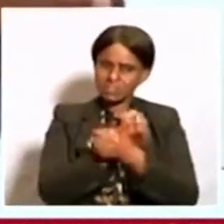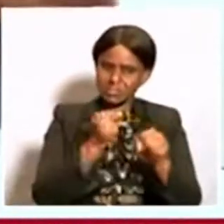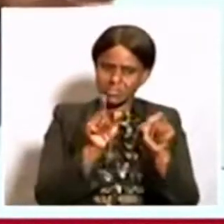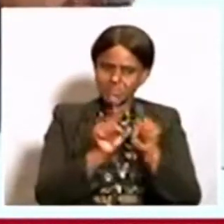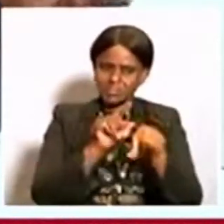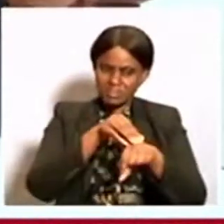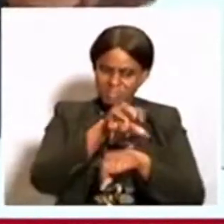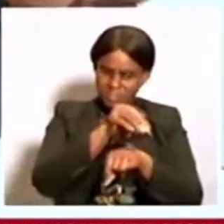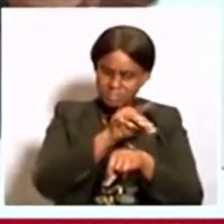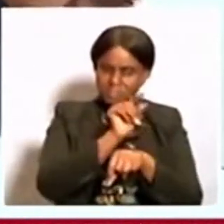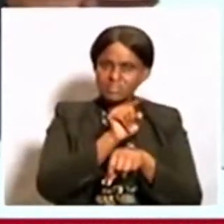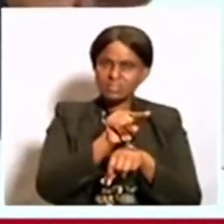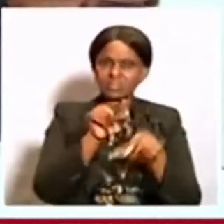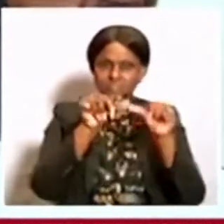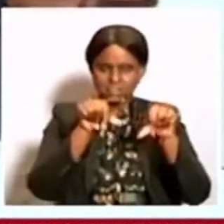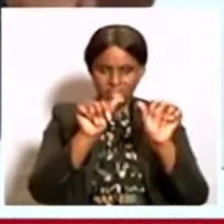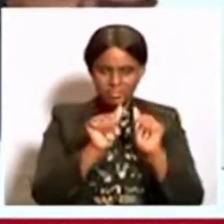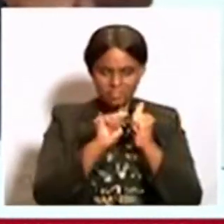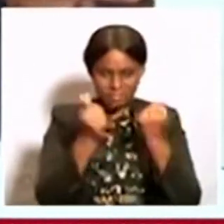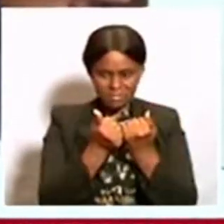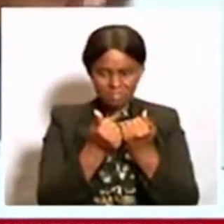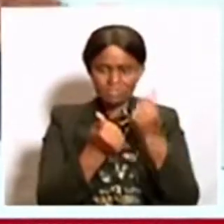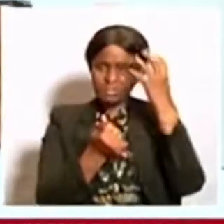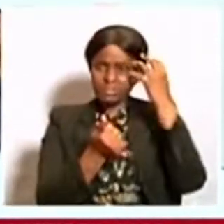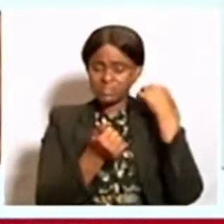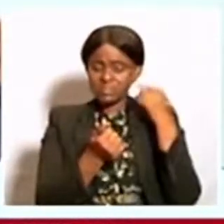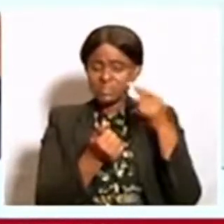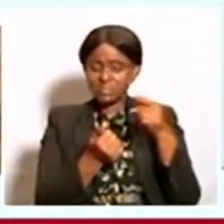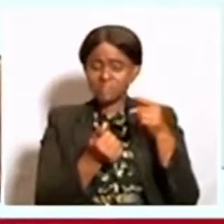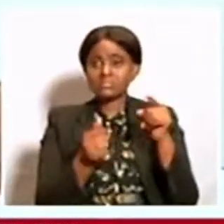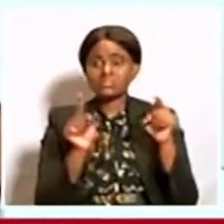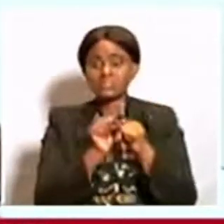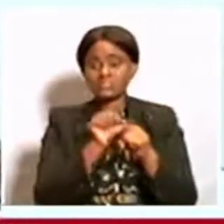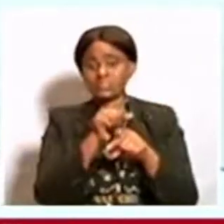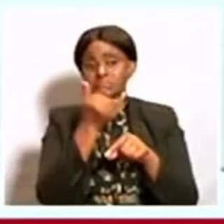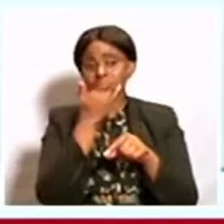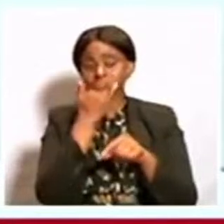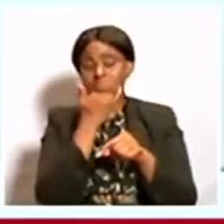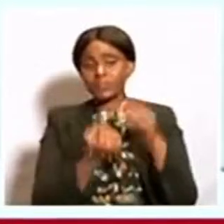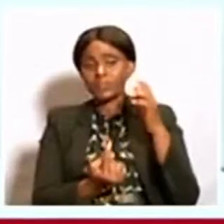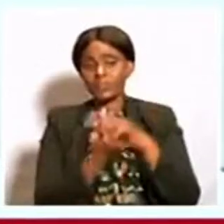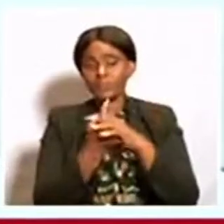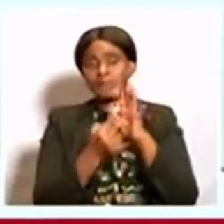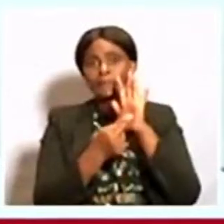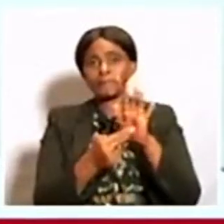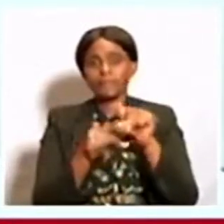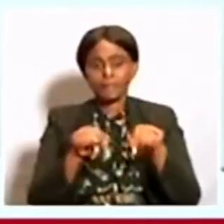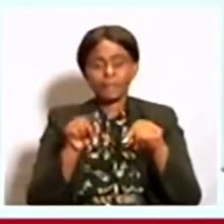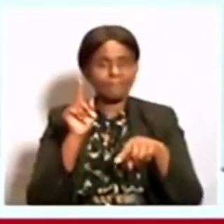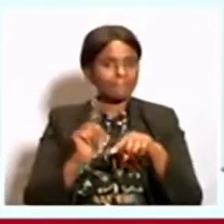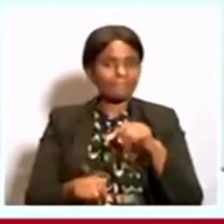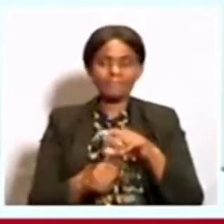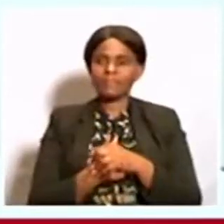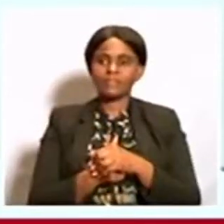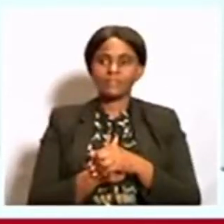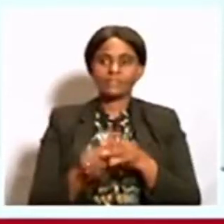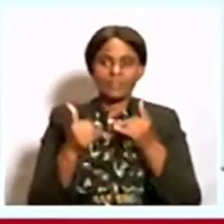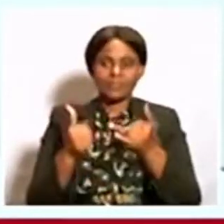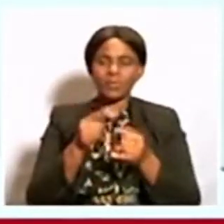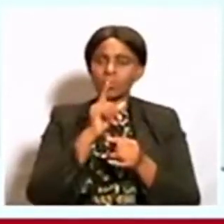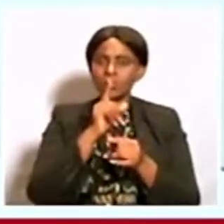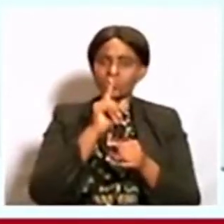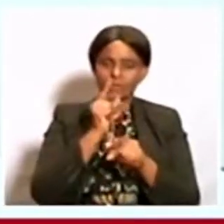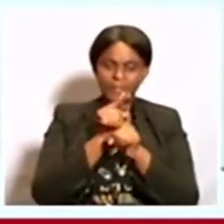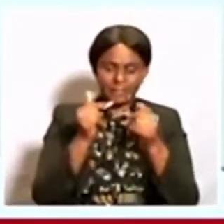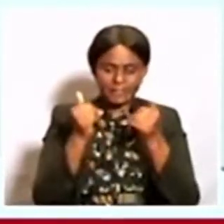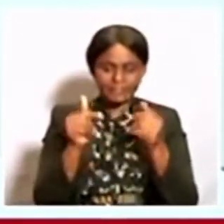guide the Auditor General's office. That query wouldn't have appeared here. So the fact that it's